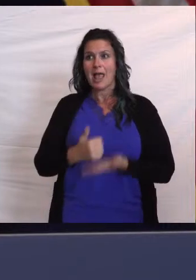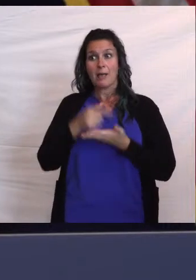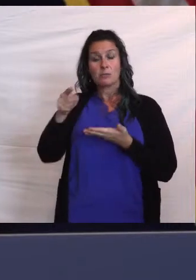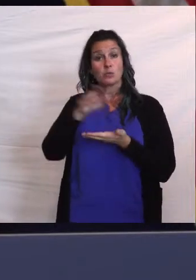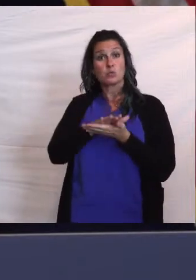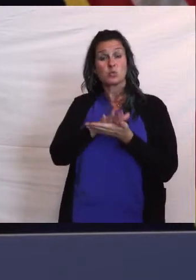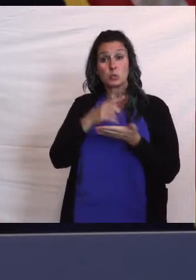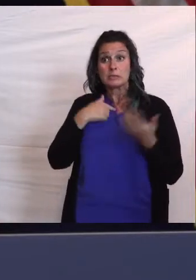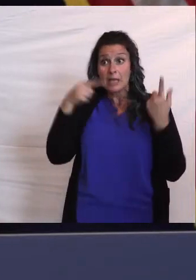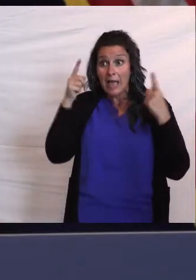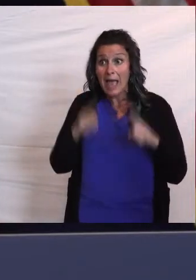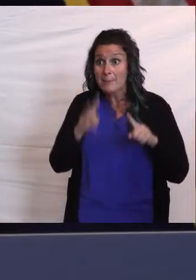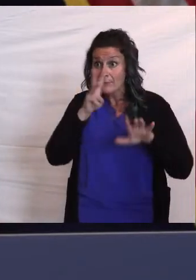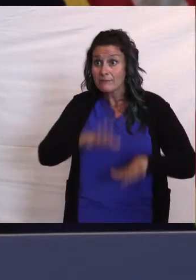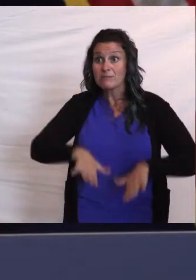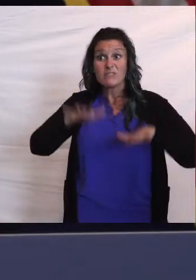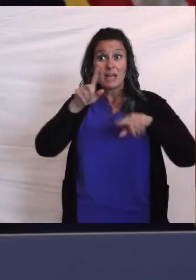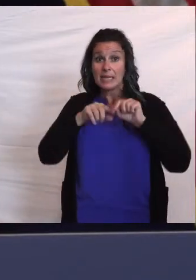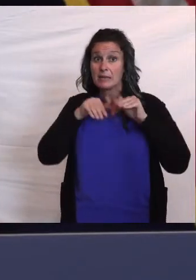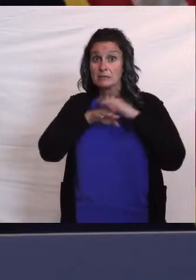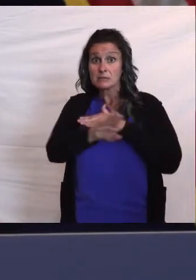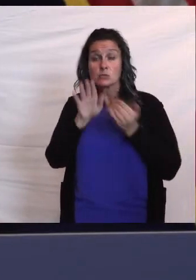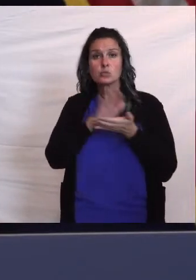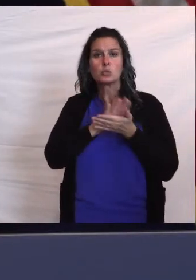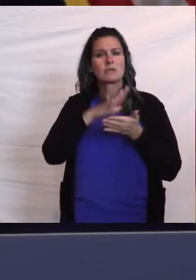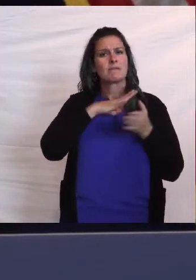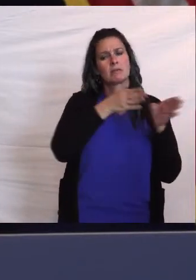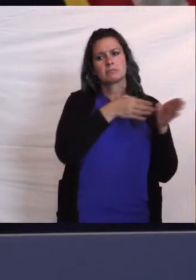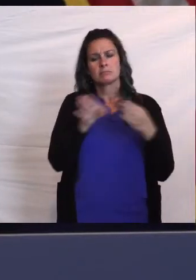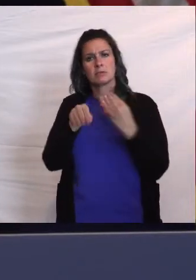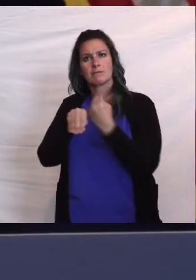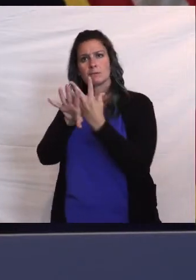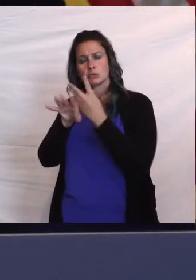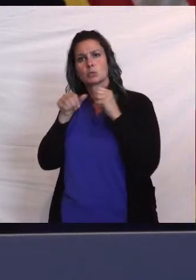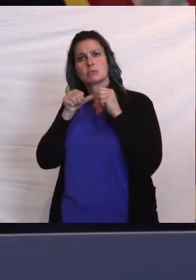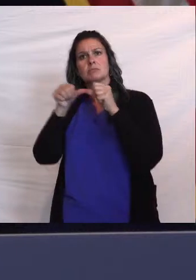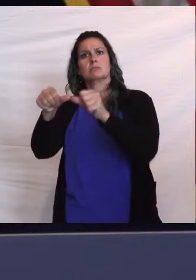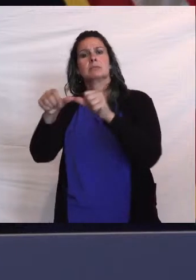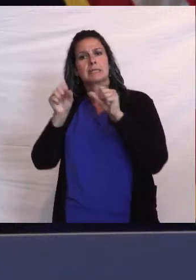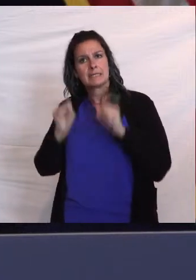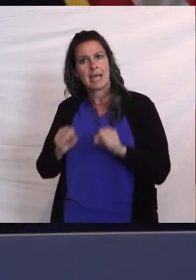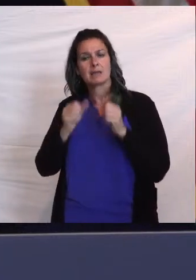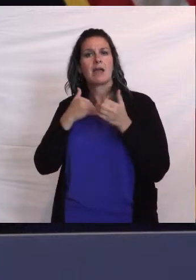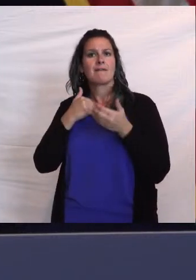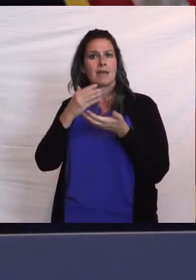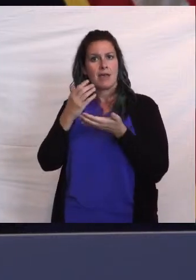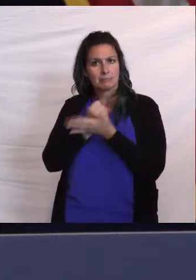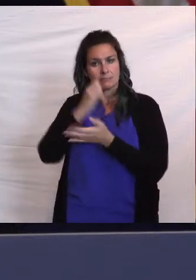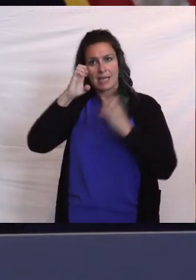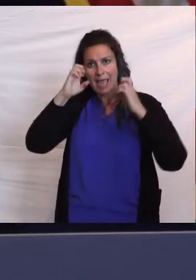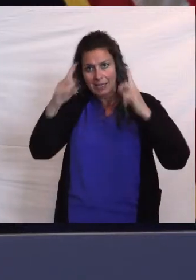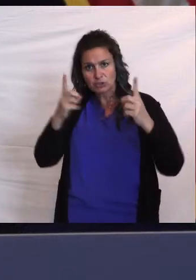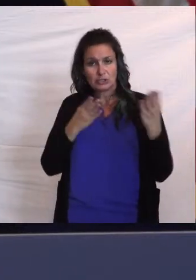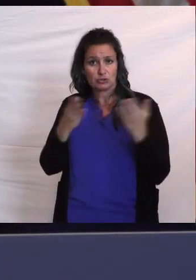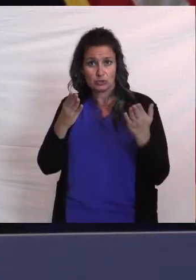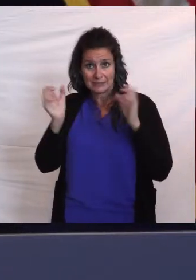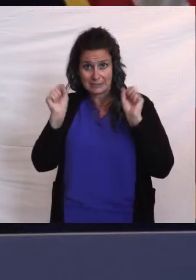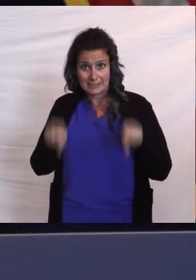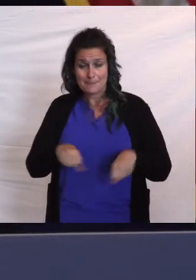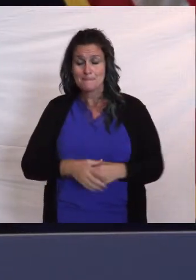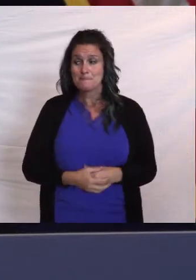schools to temporarily shift instruction, ensuring continuity of educational services for